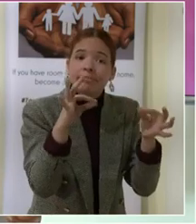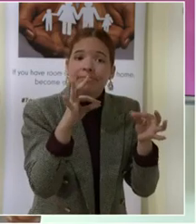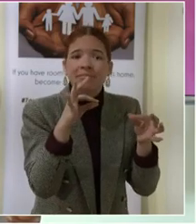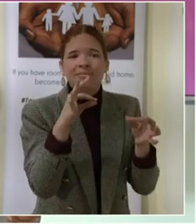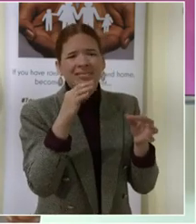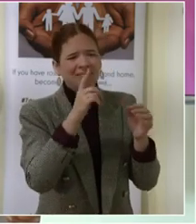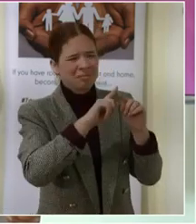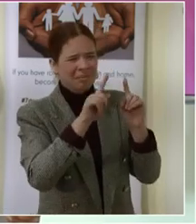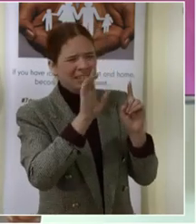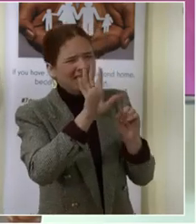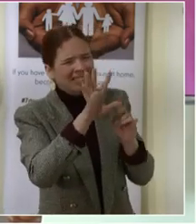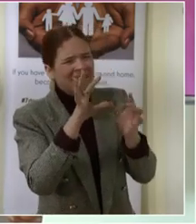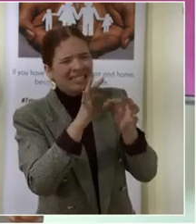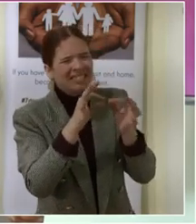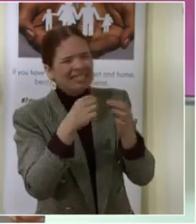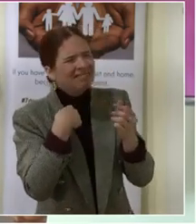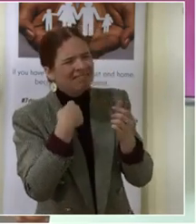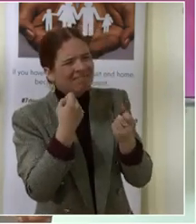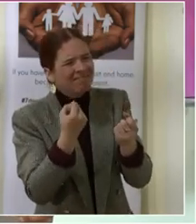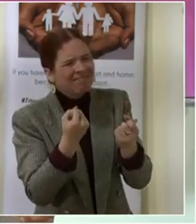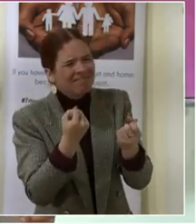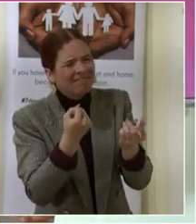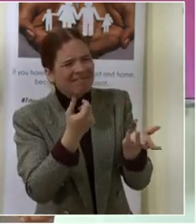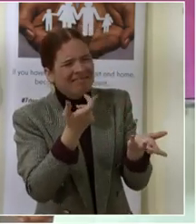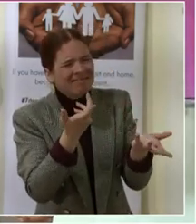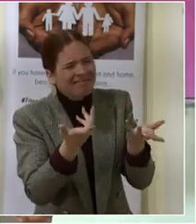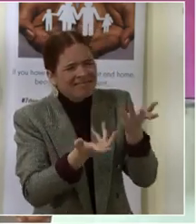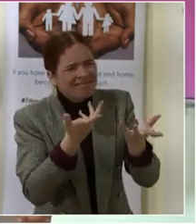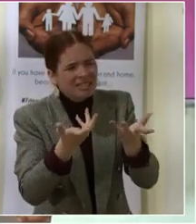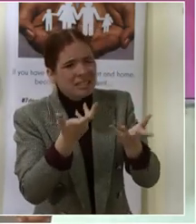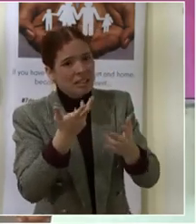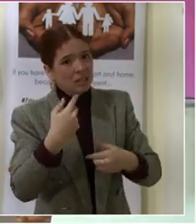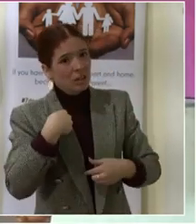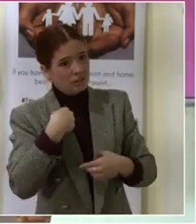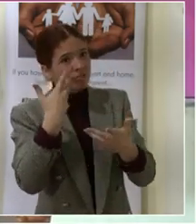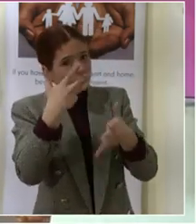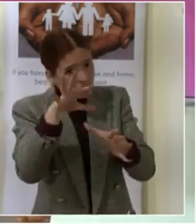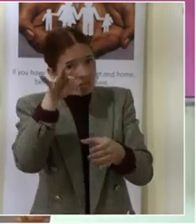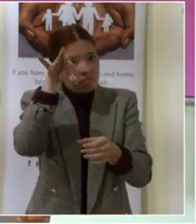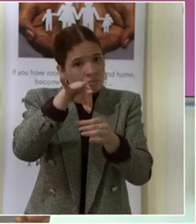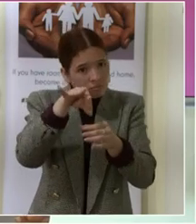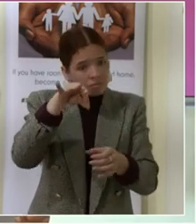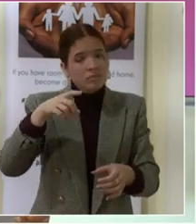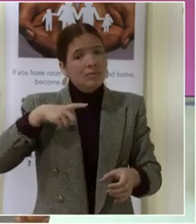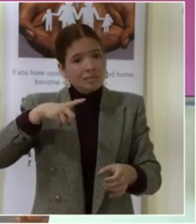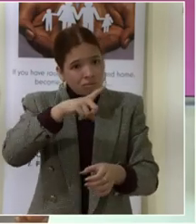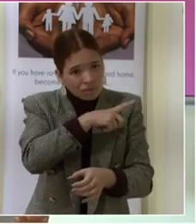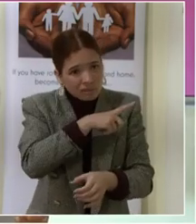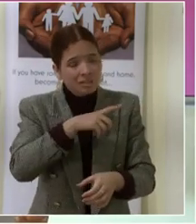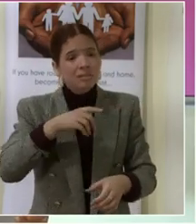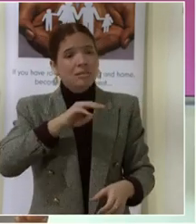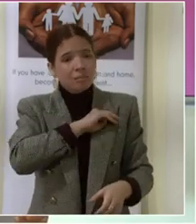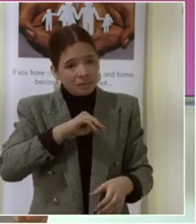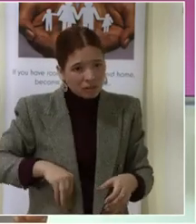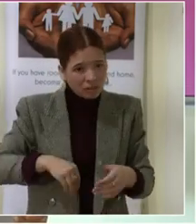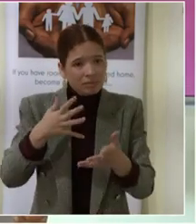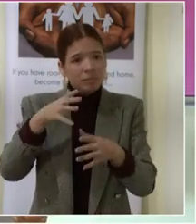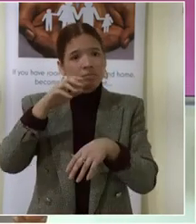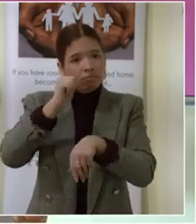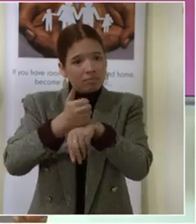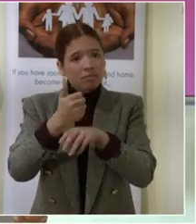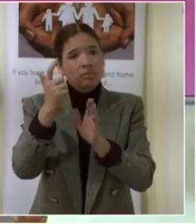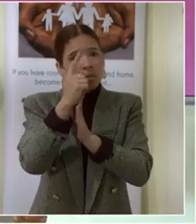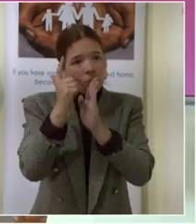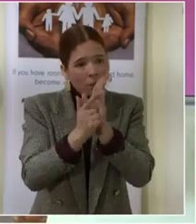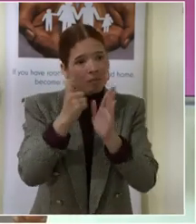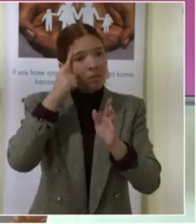Where we stand is that we have an elected legislature and mayor that makes the laws for the district, and the Congress